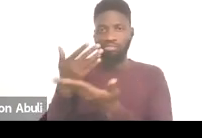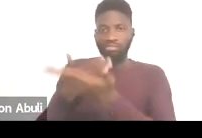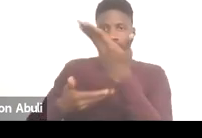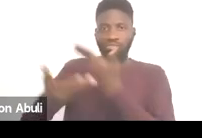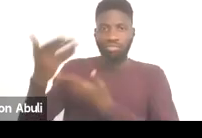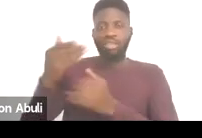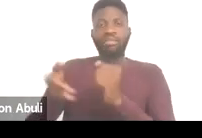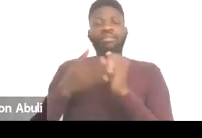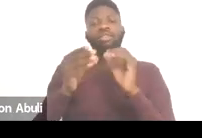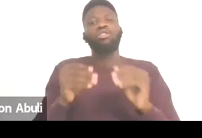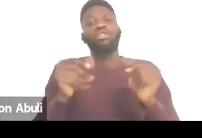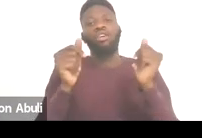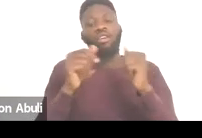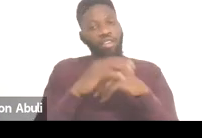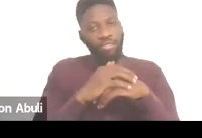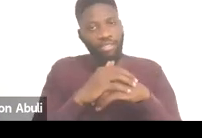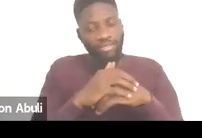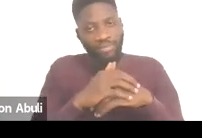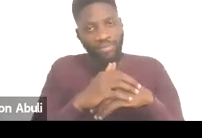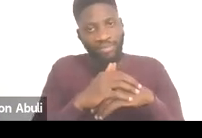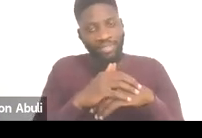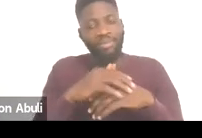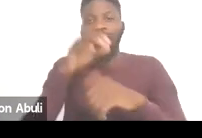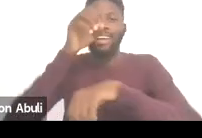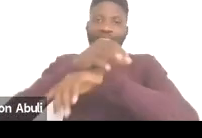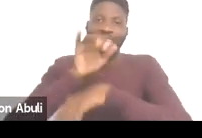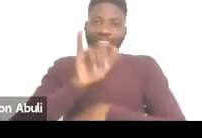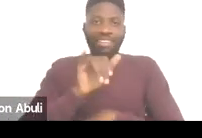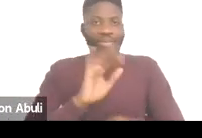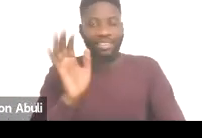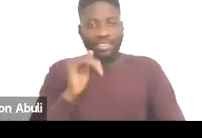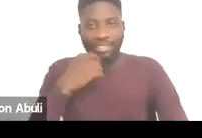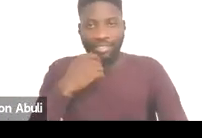things. That is what I would advise.